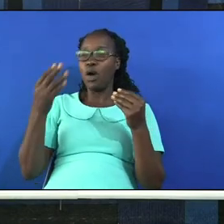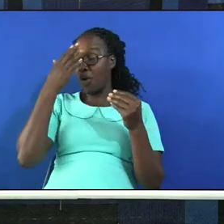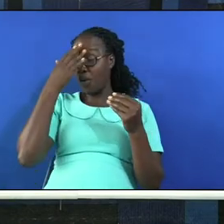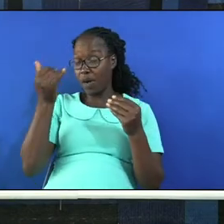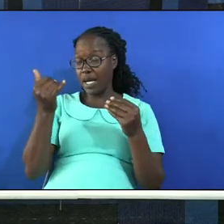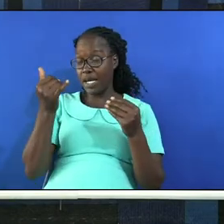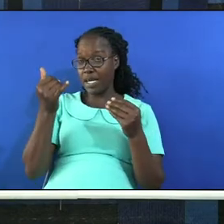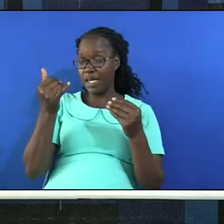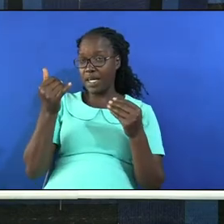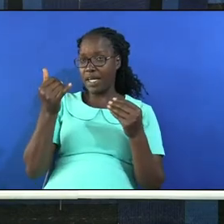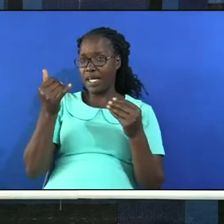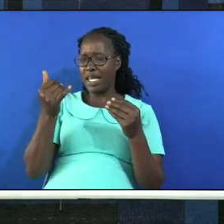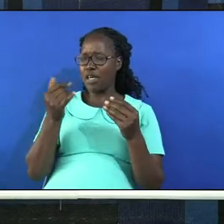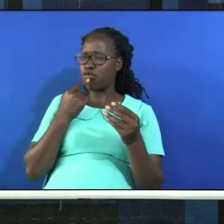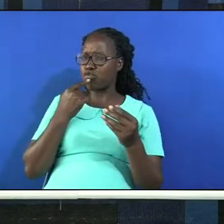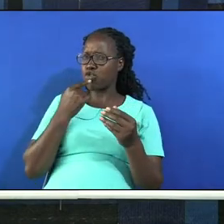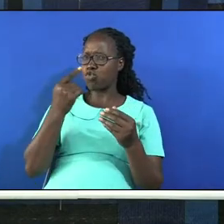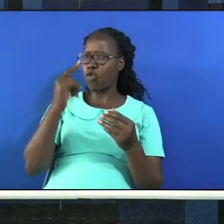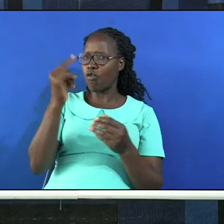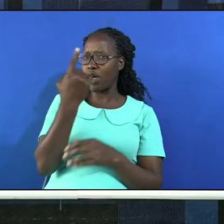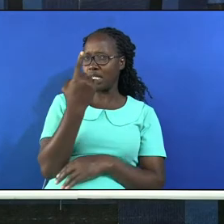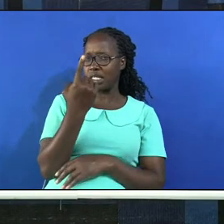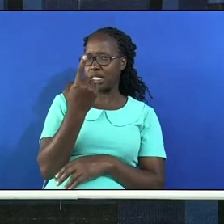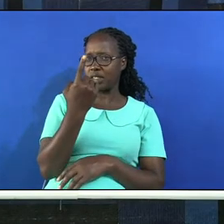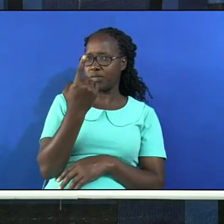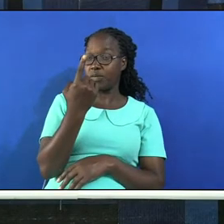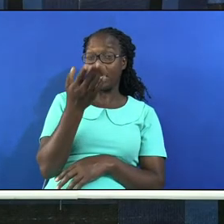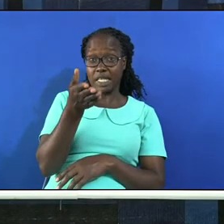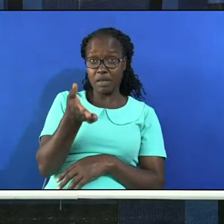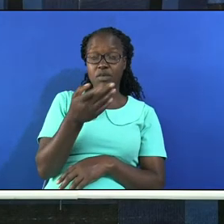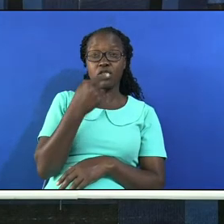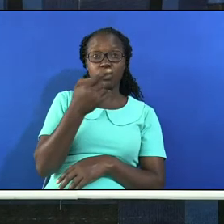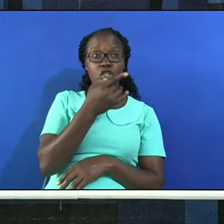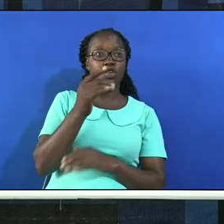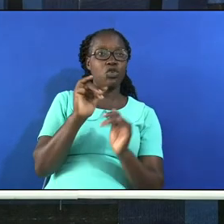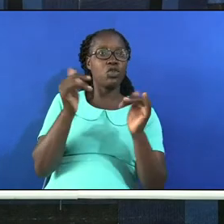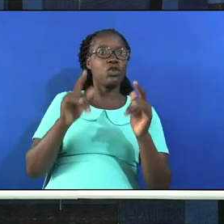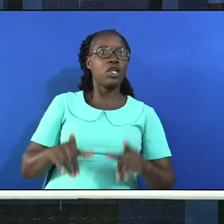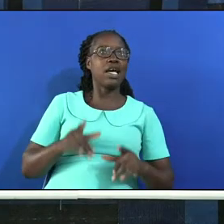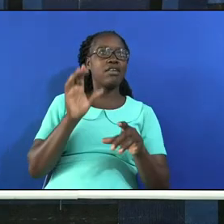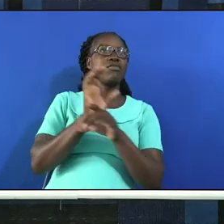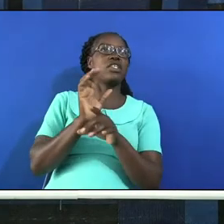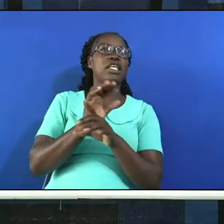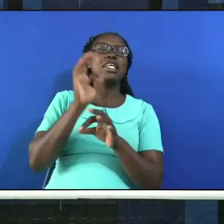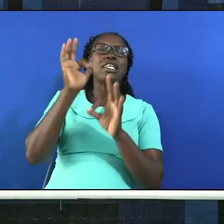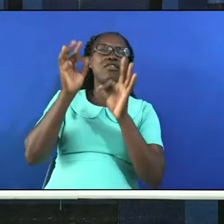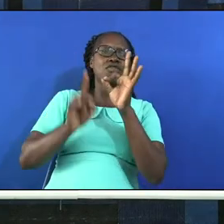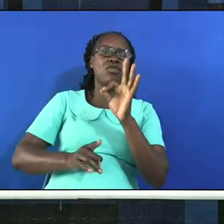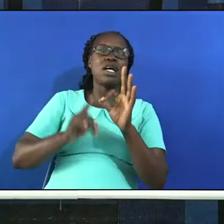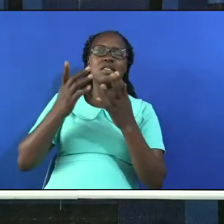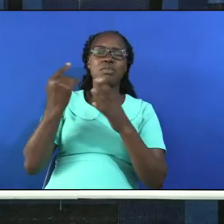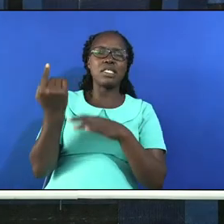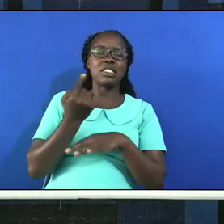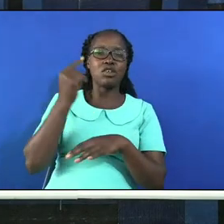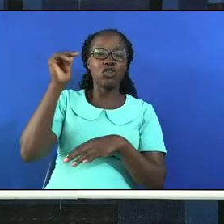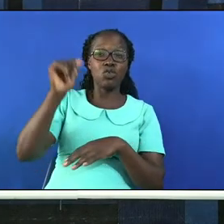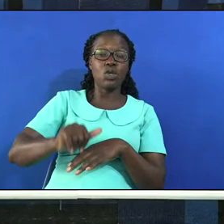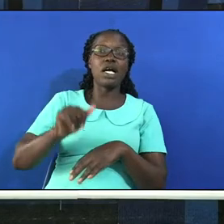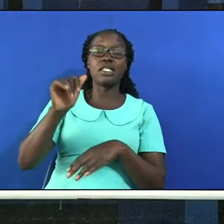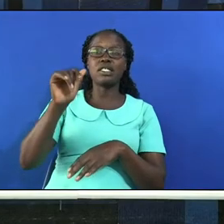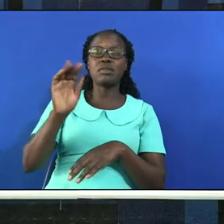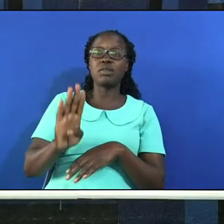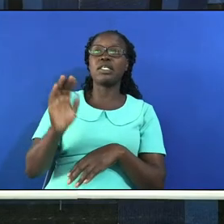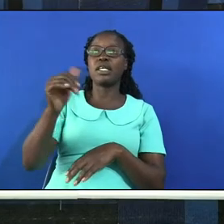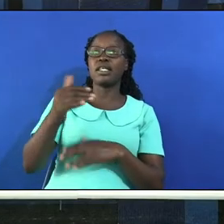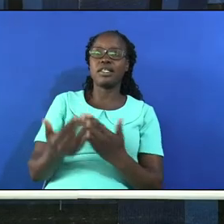Because he was convinced first. I'm here to tell you, New Life Church, if you can't be single, you can't